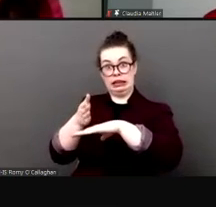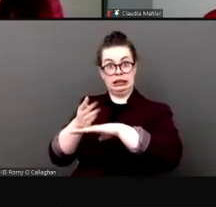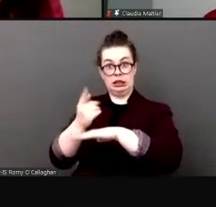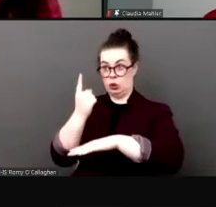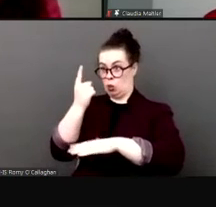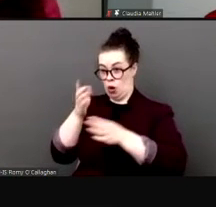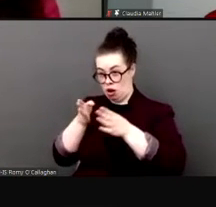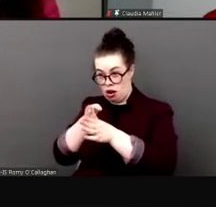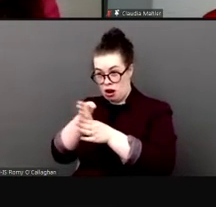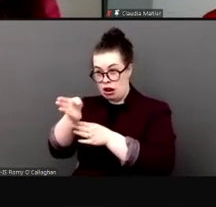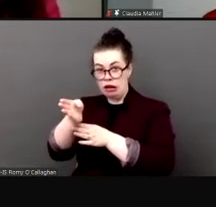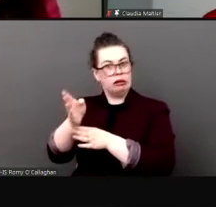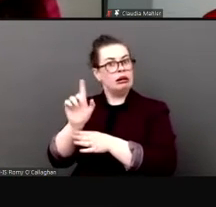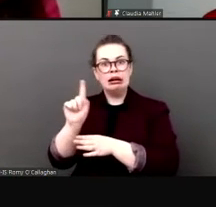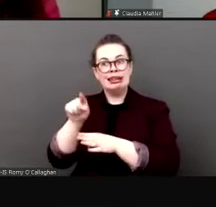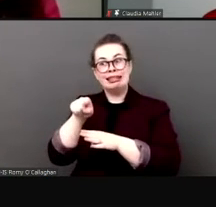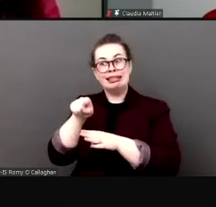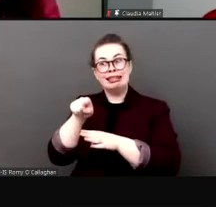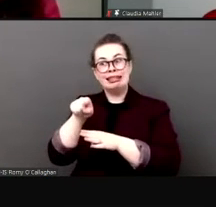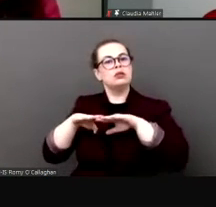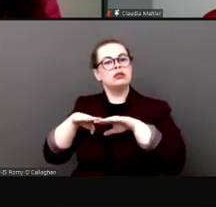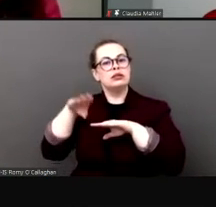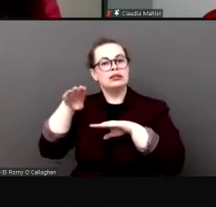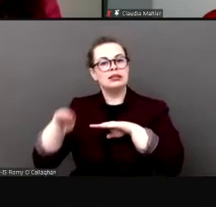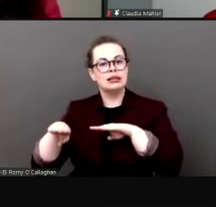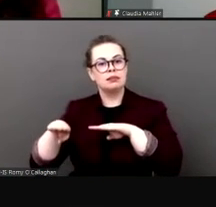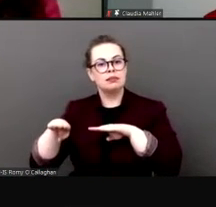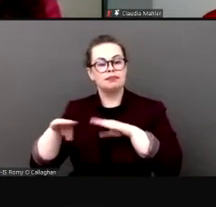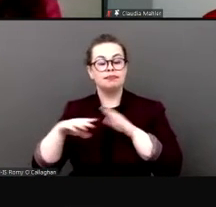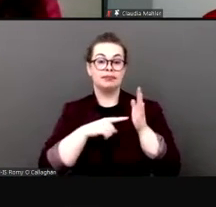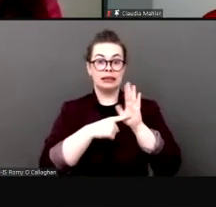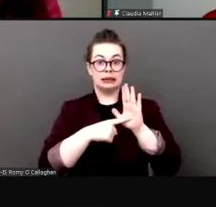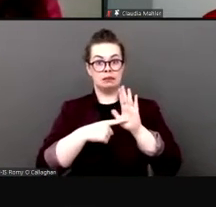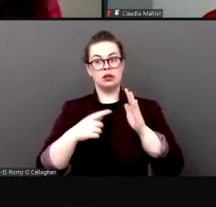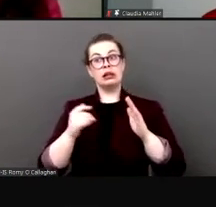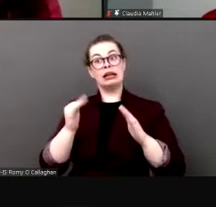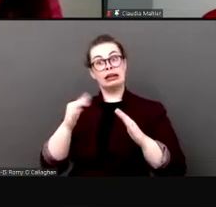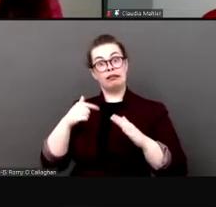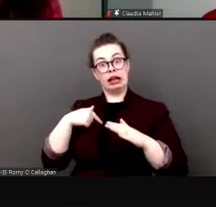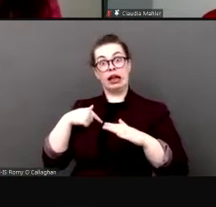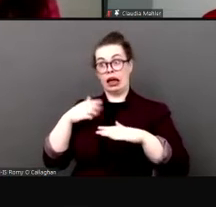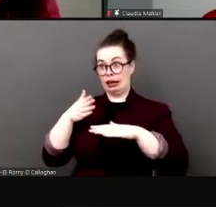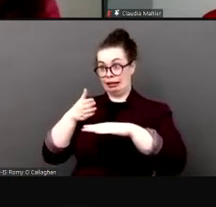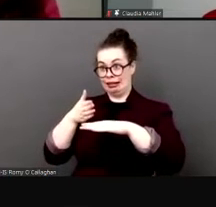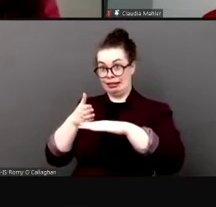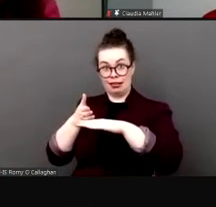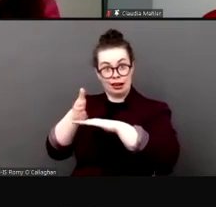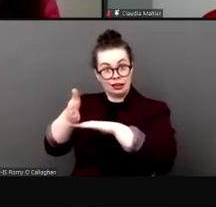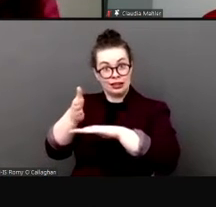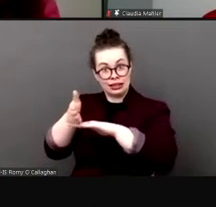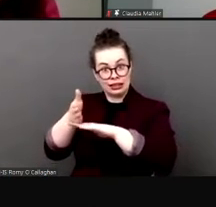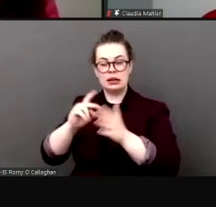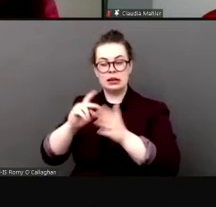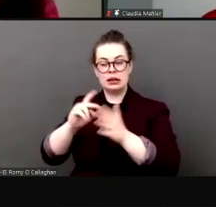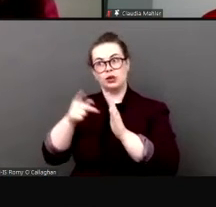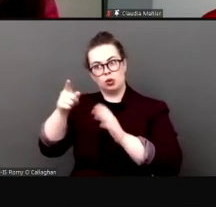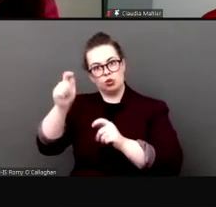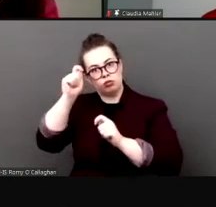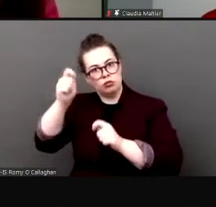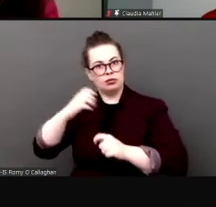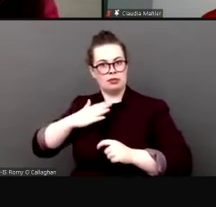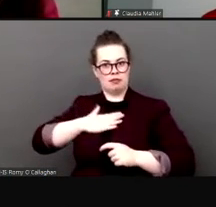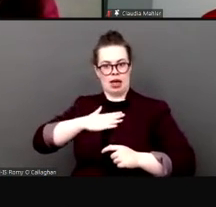the most fundamental of these is recognition as a person, that you can use the